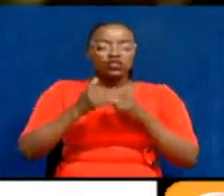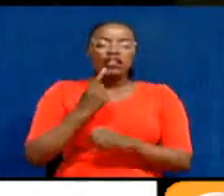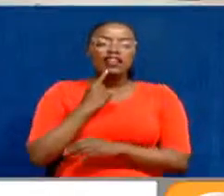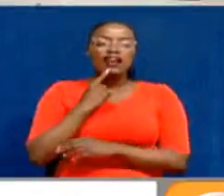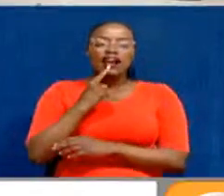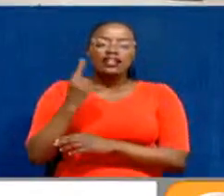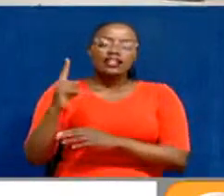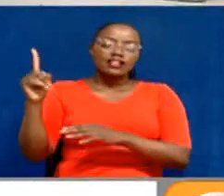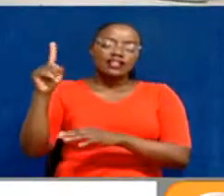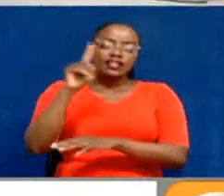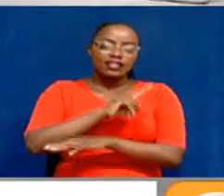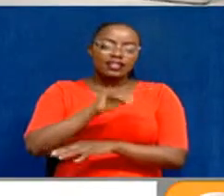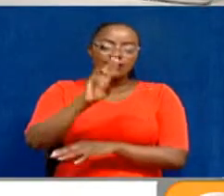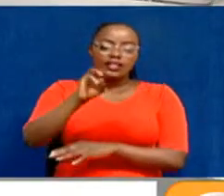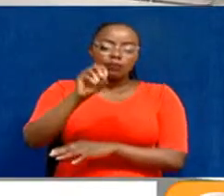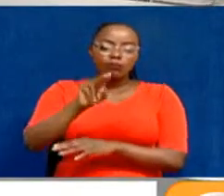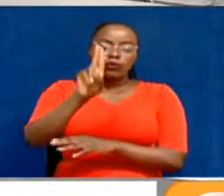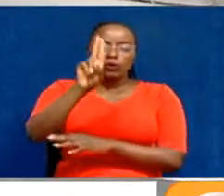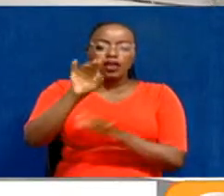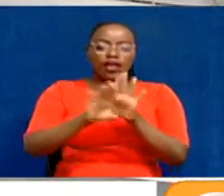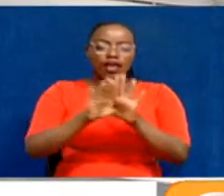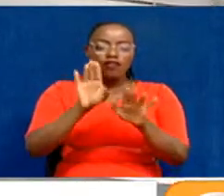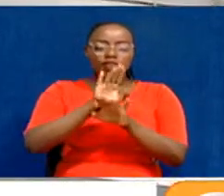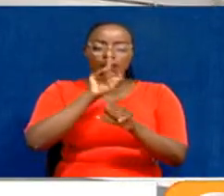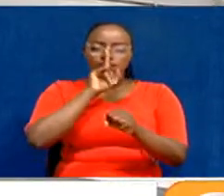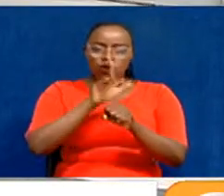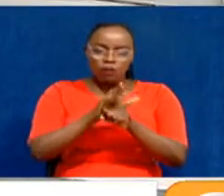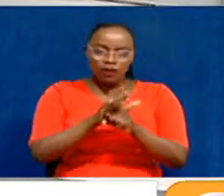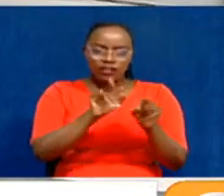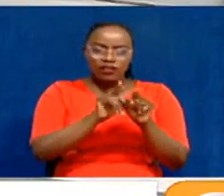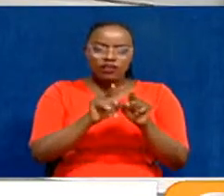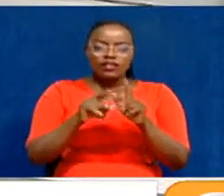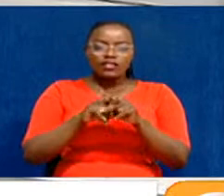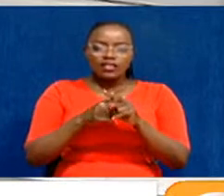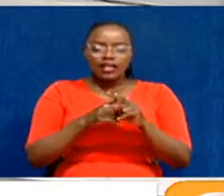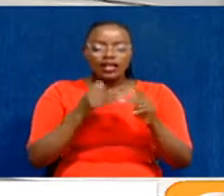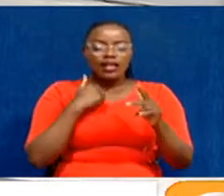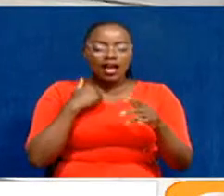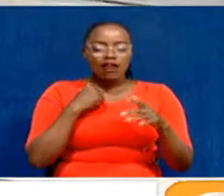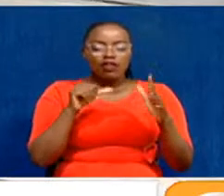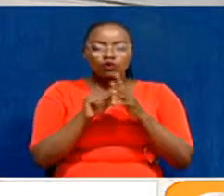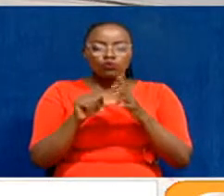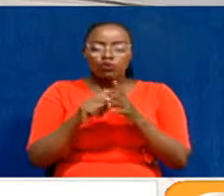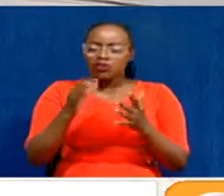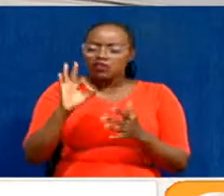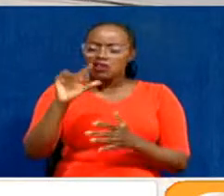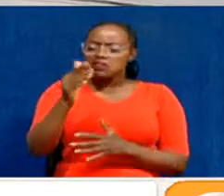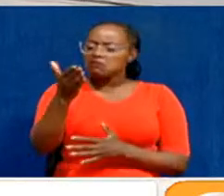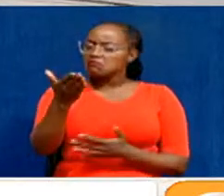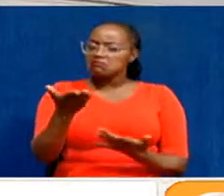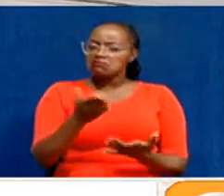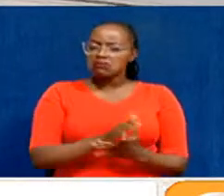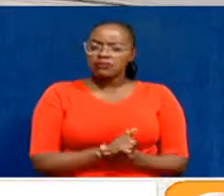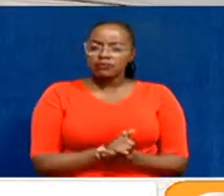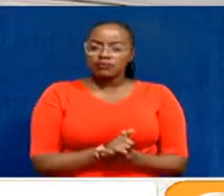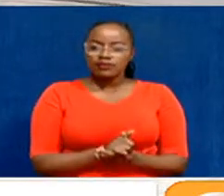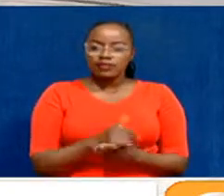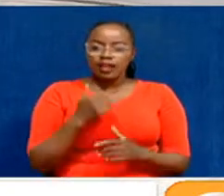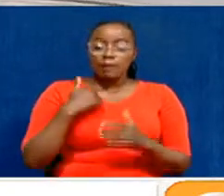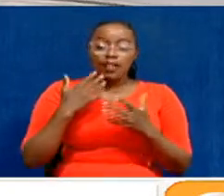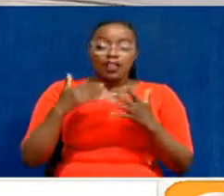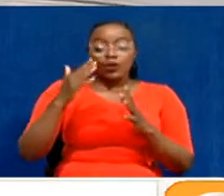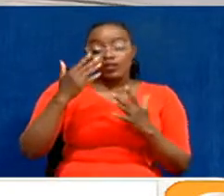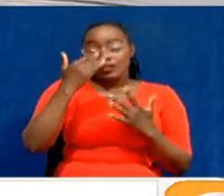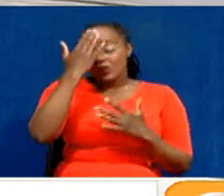days MOU, and everything that was promised, you started to see the cracks almost immediately. Francis? Well, I'm at a